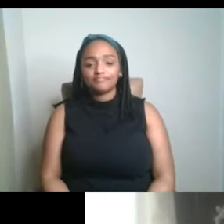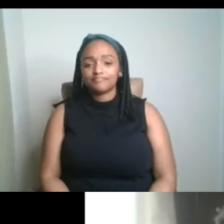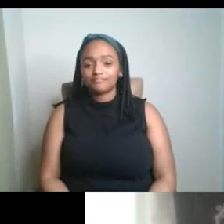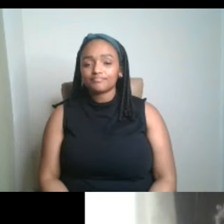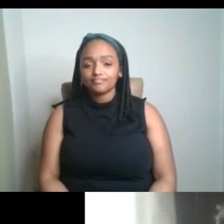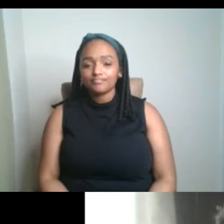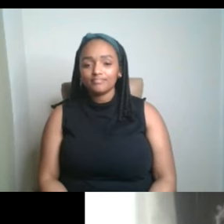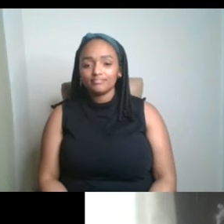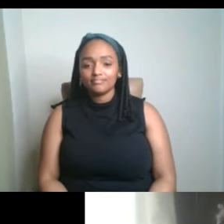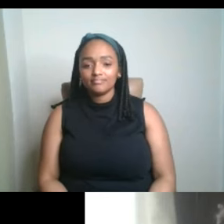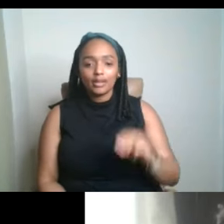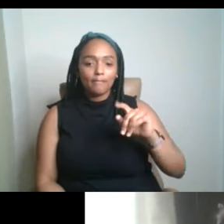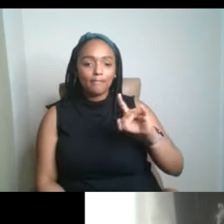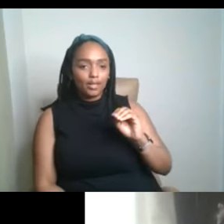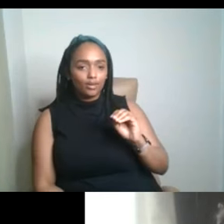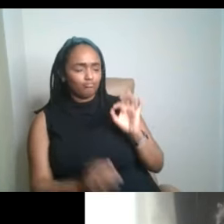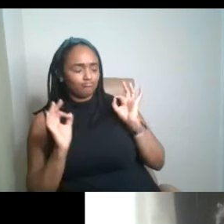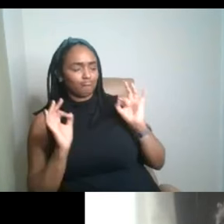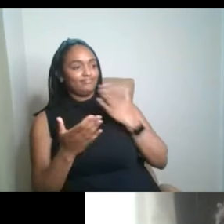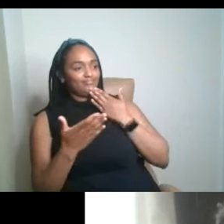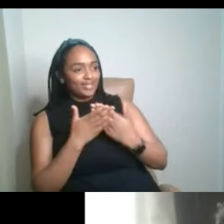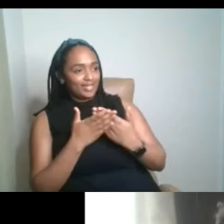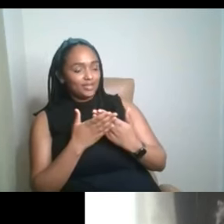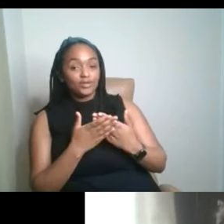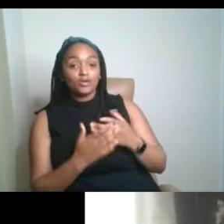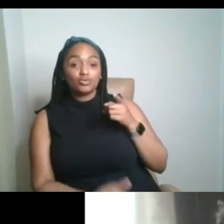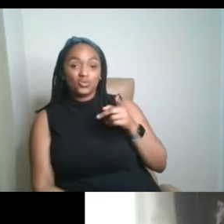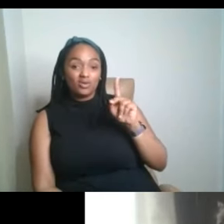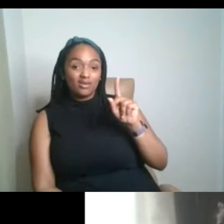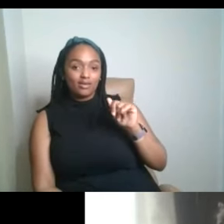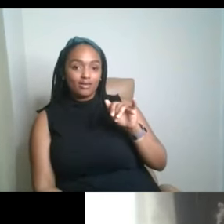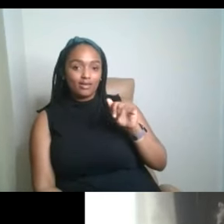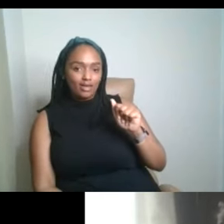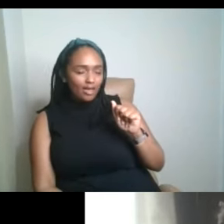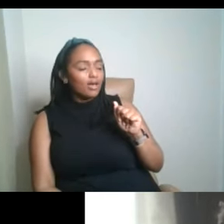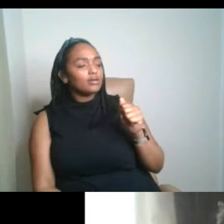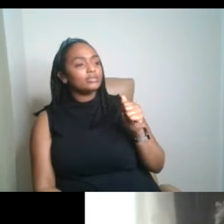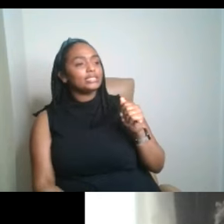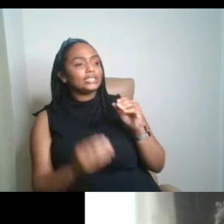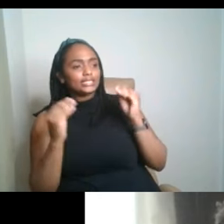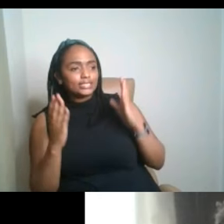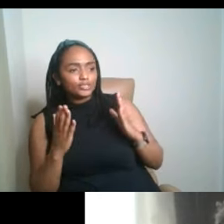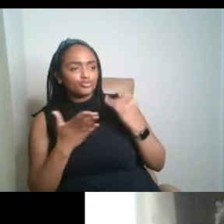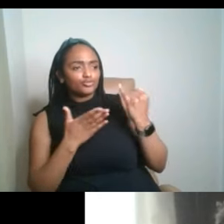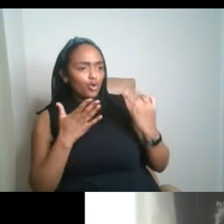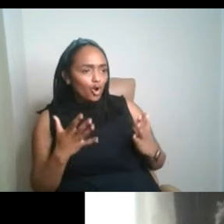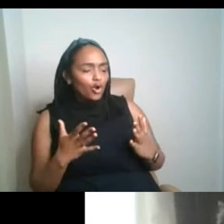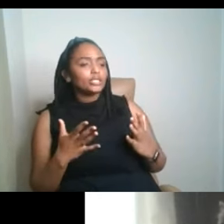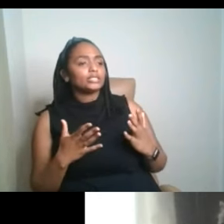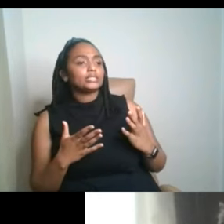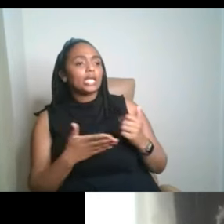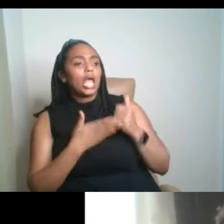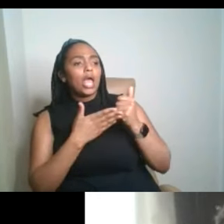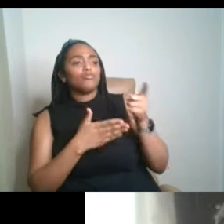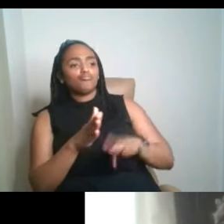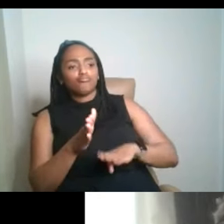Cool, thanks. What about you, Kaya? How have teaching artists in your life helped you to grow? What skills or lessons have you